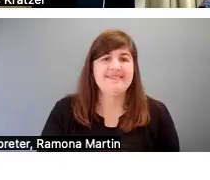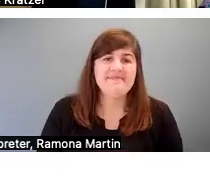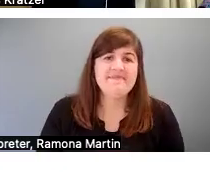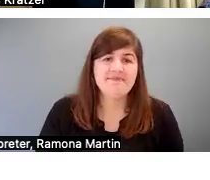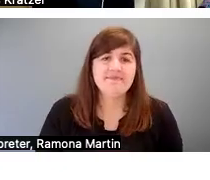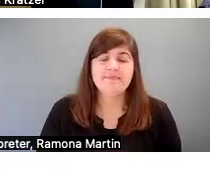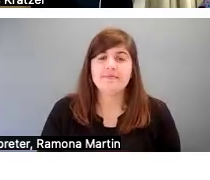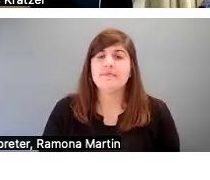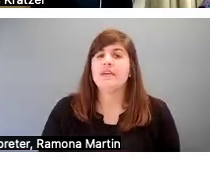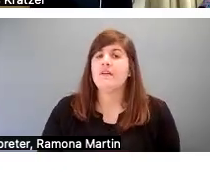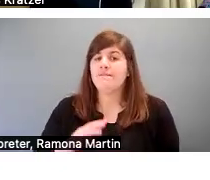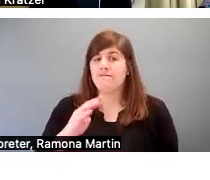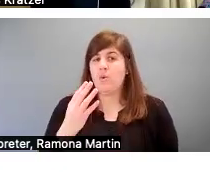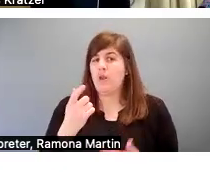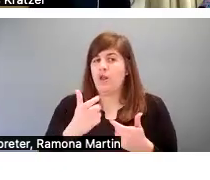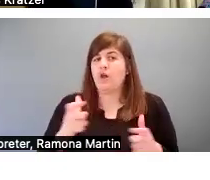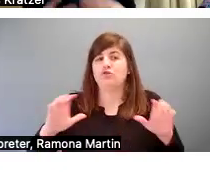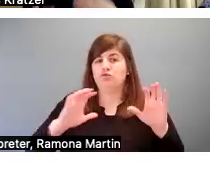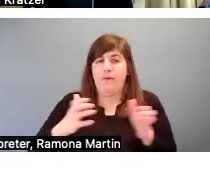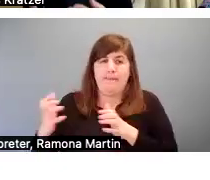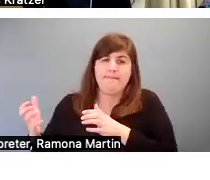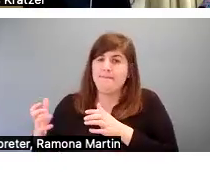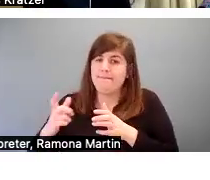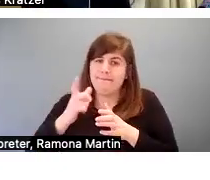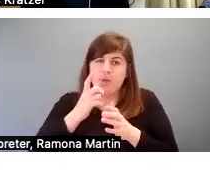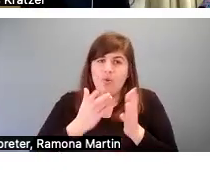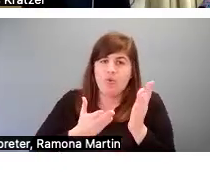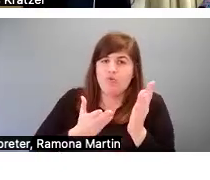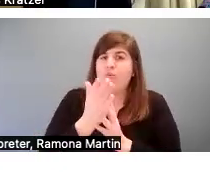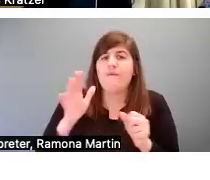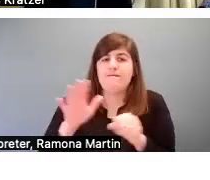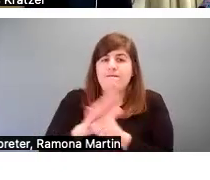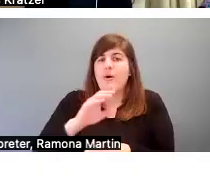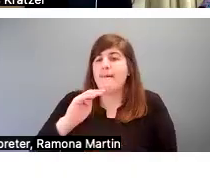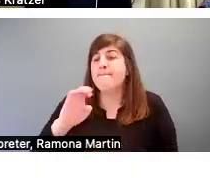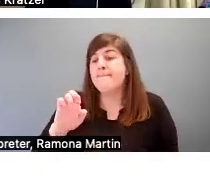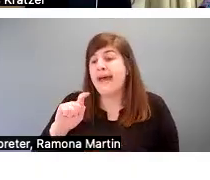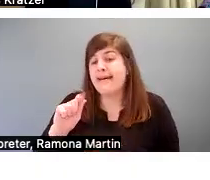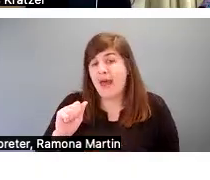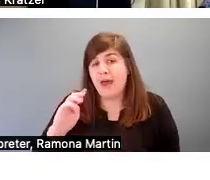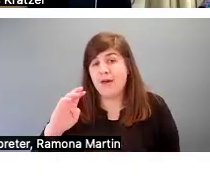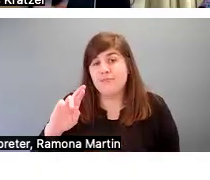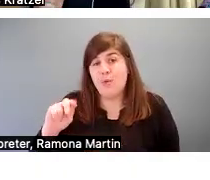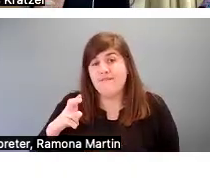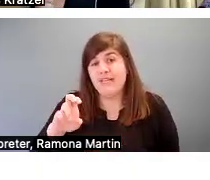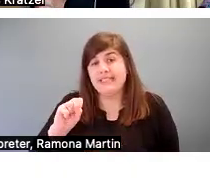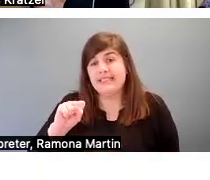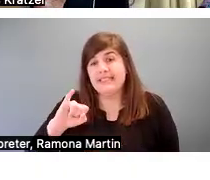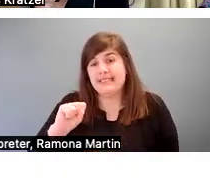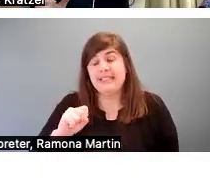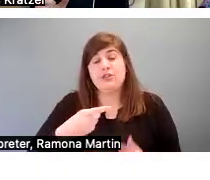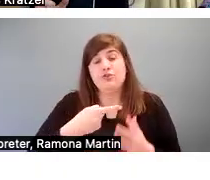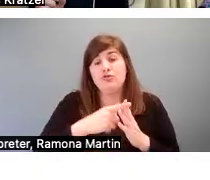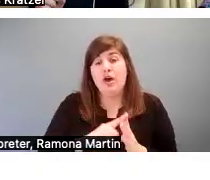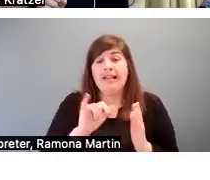The 4 largest groups of insects all go through complete metamorphosis, which means they start life as a worm-like larva